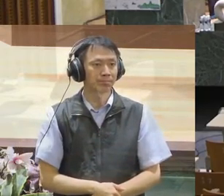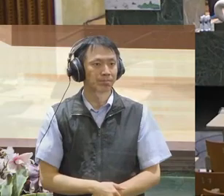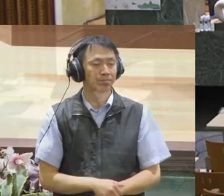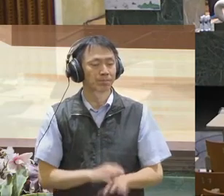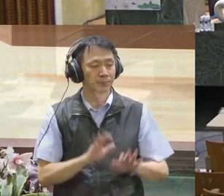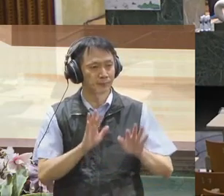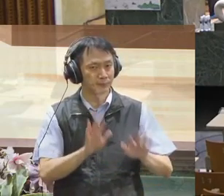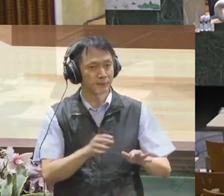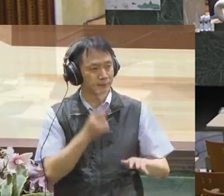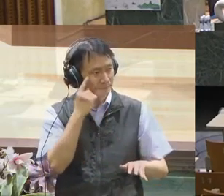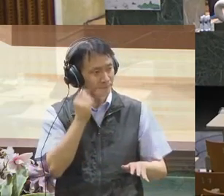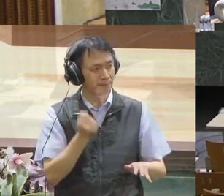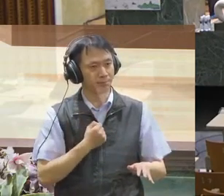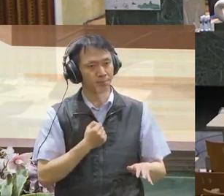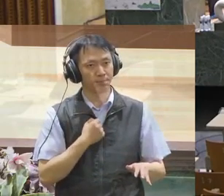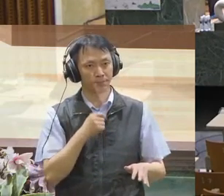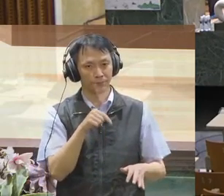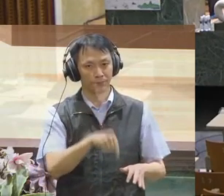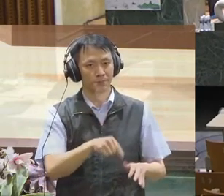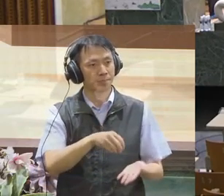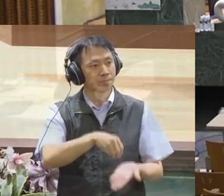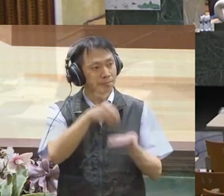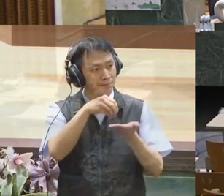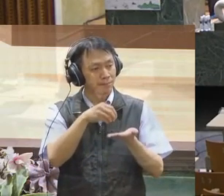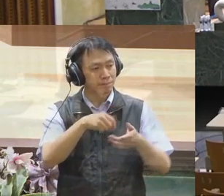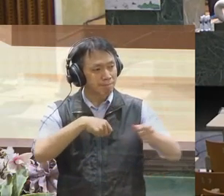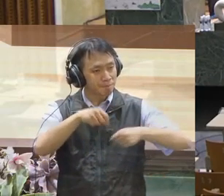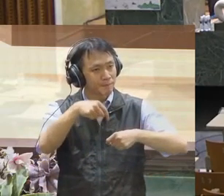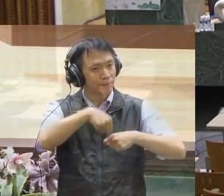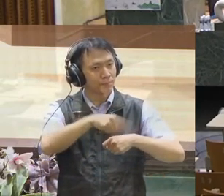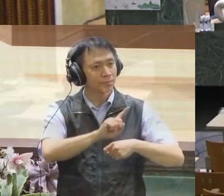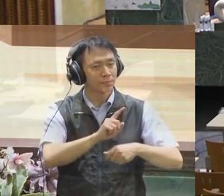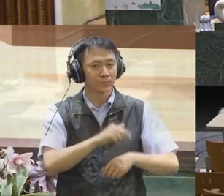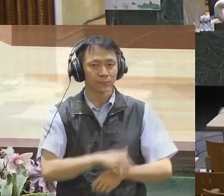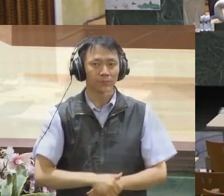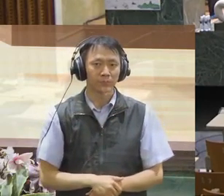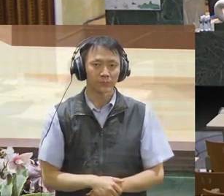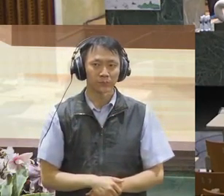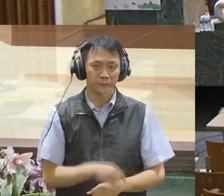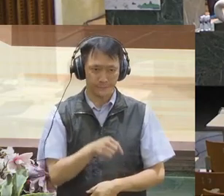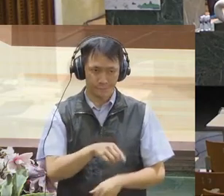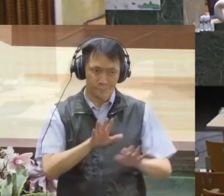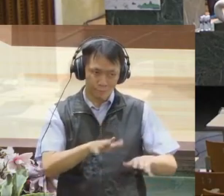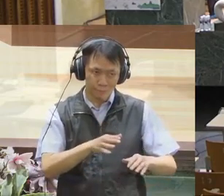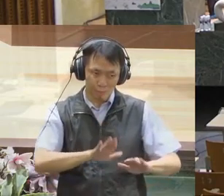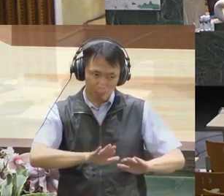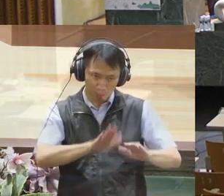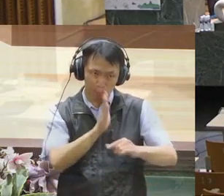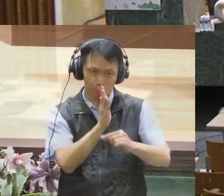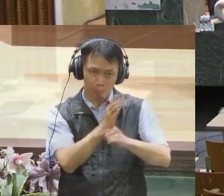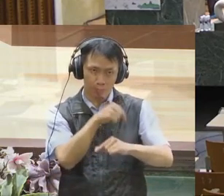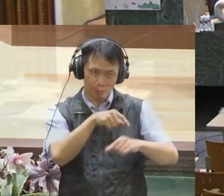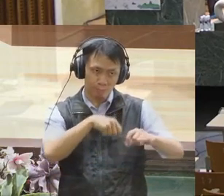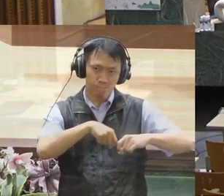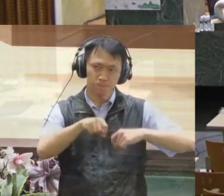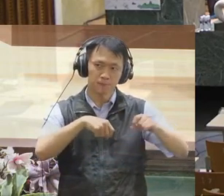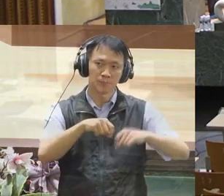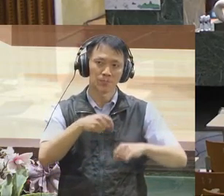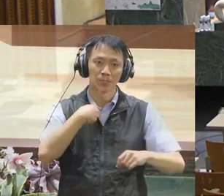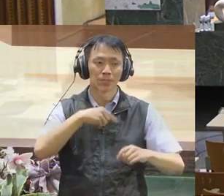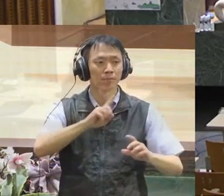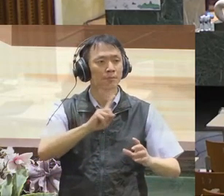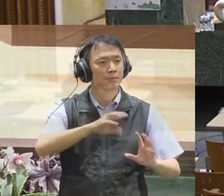Lockdown? And I have to say that it is an evolving project. So we are a global initiative of a lot